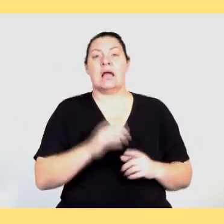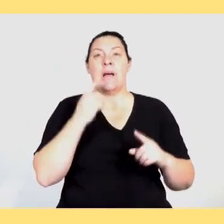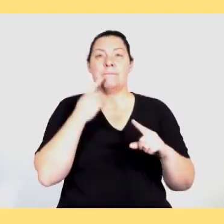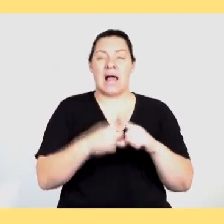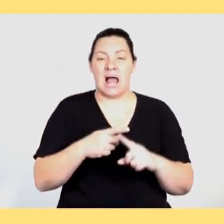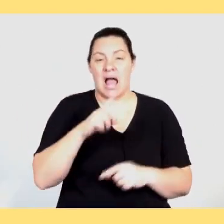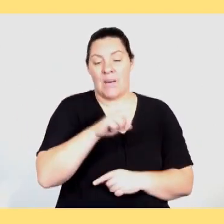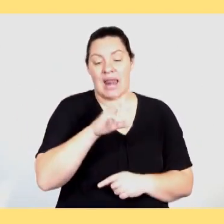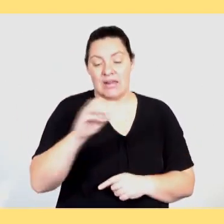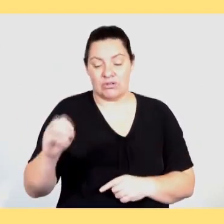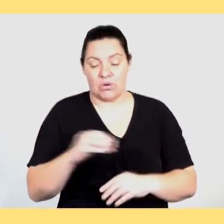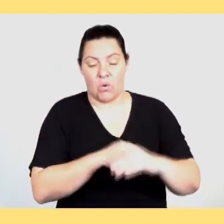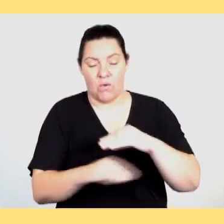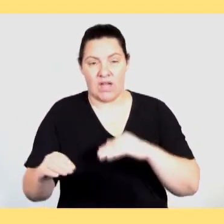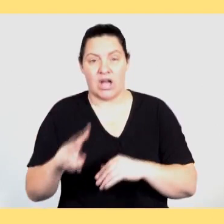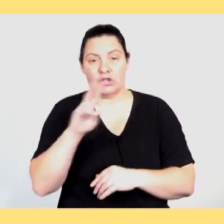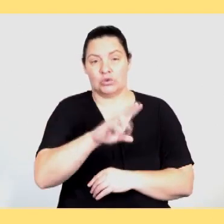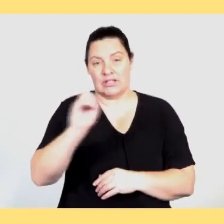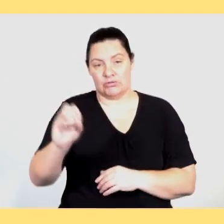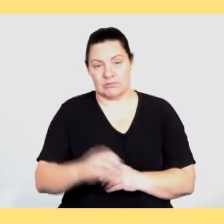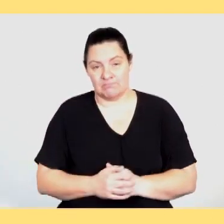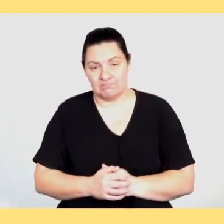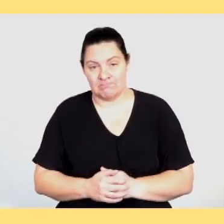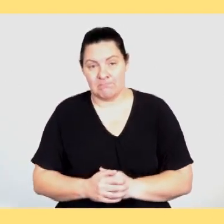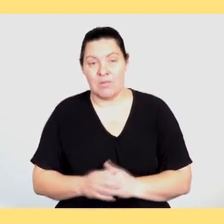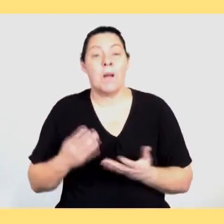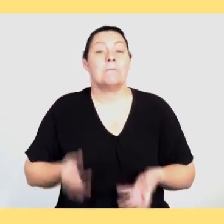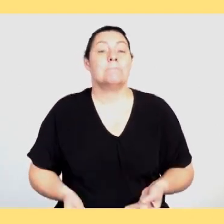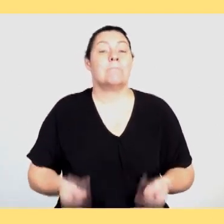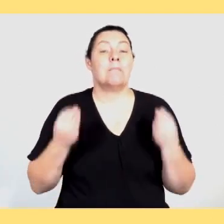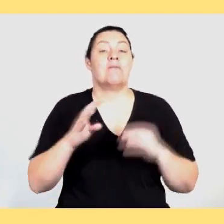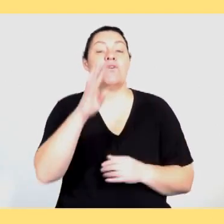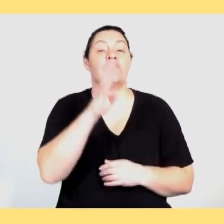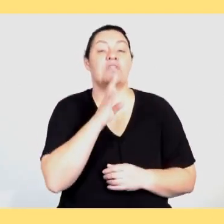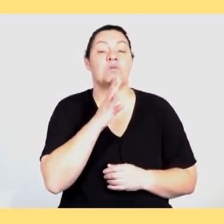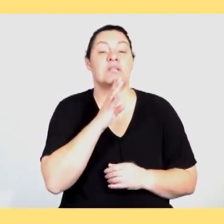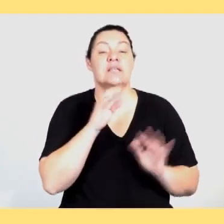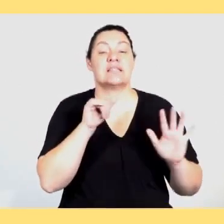multiply by 100 over 200. Then you get your